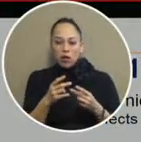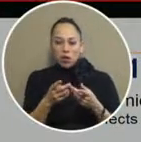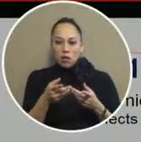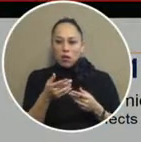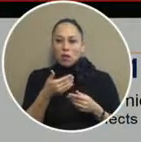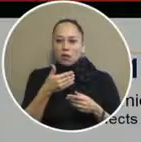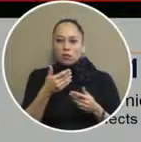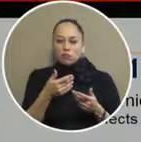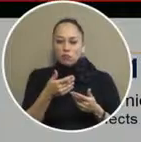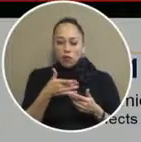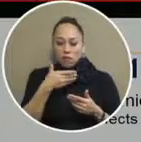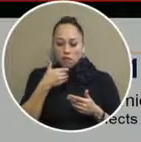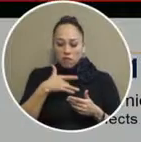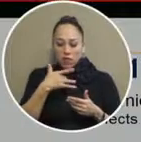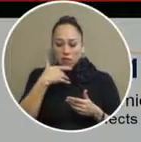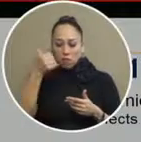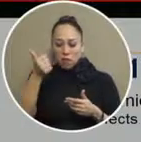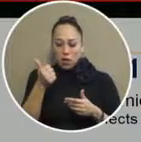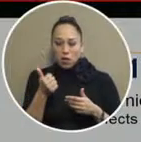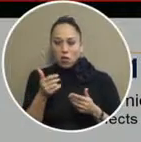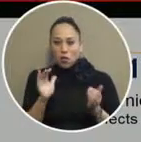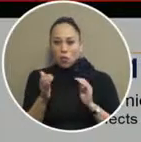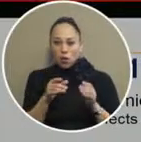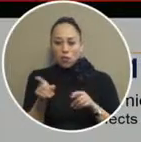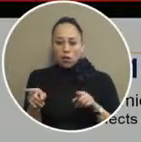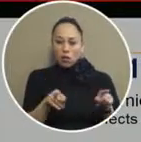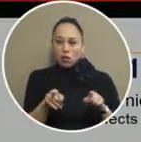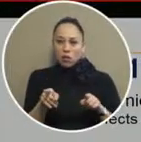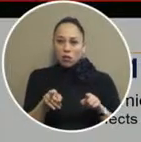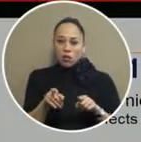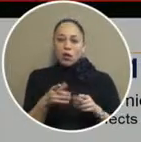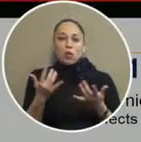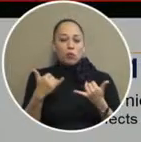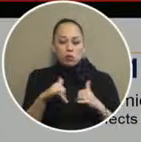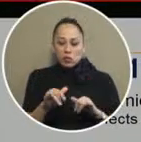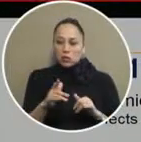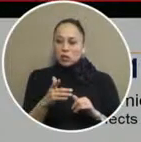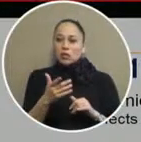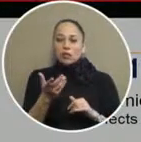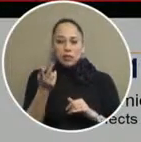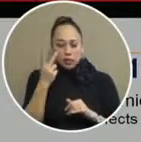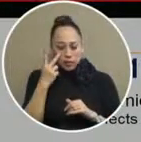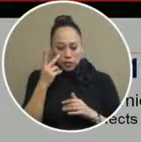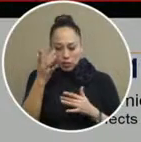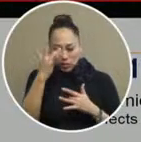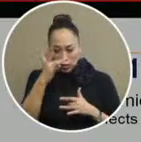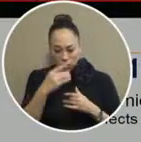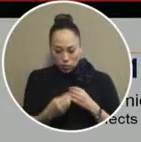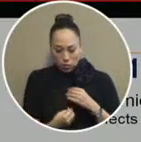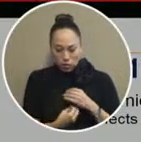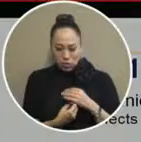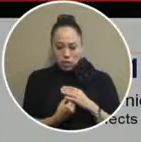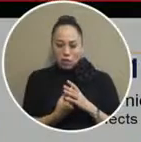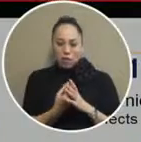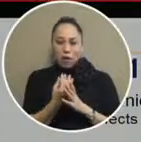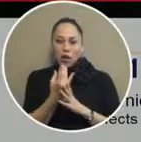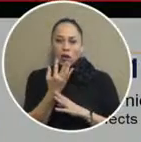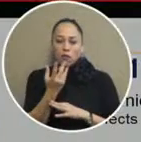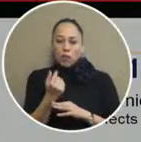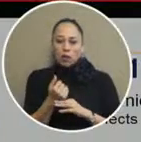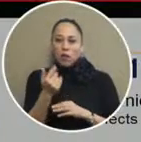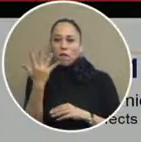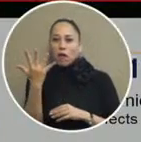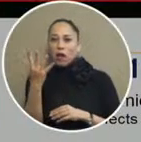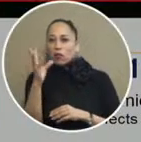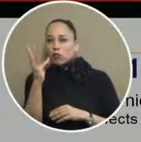have an intact immune system. We start seeing symptoms developing in a median time of about 5